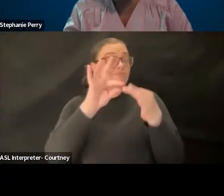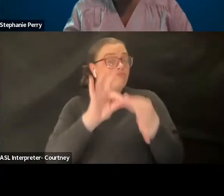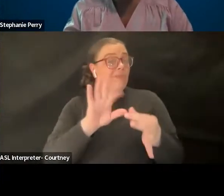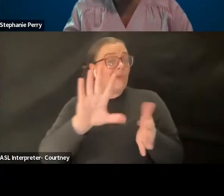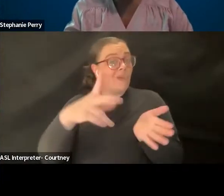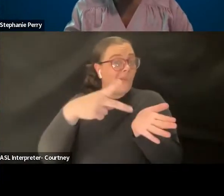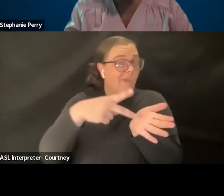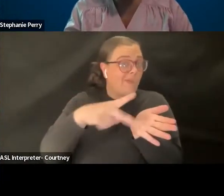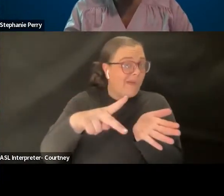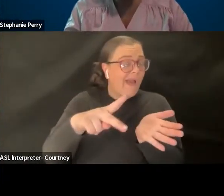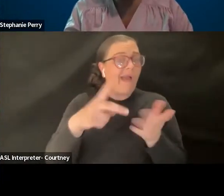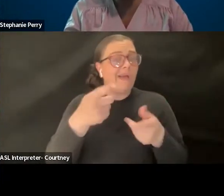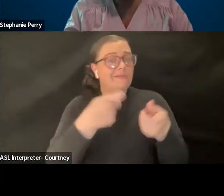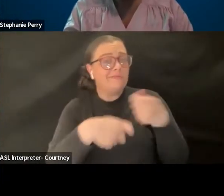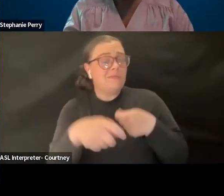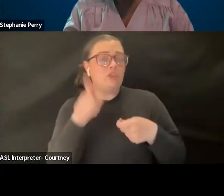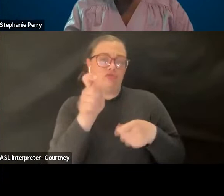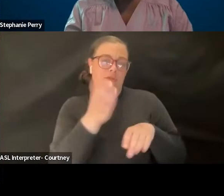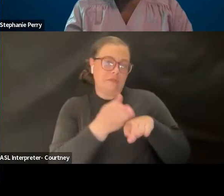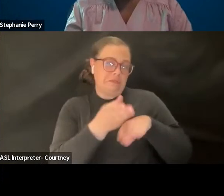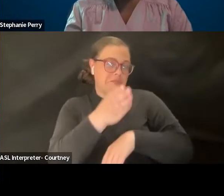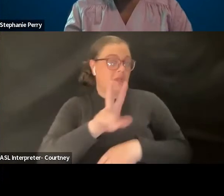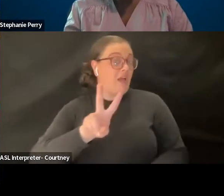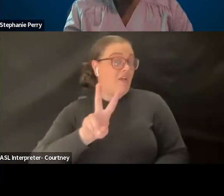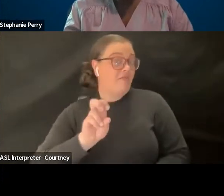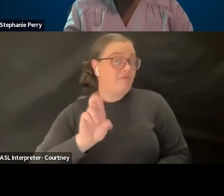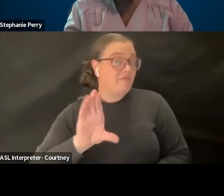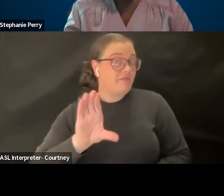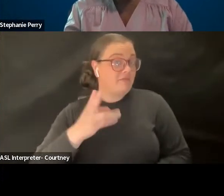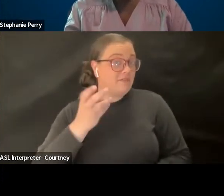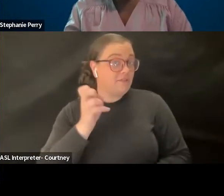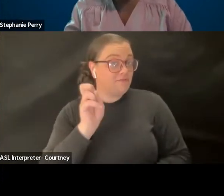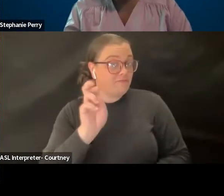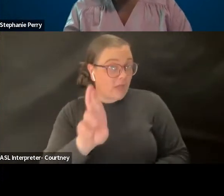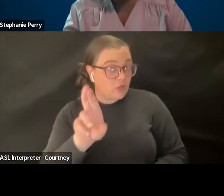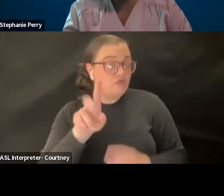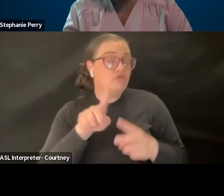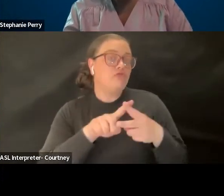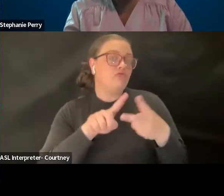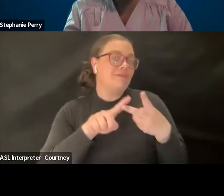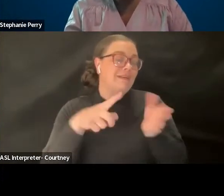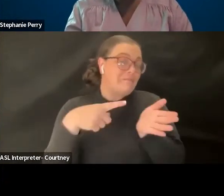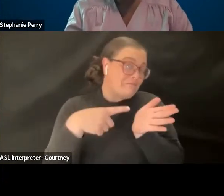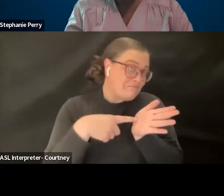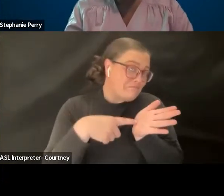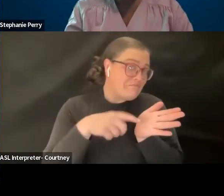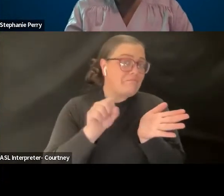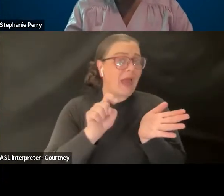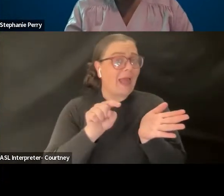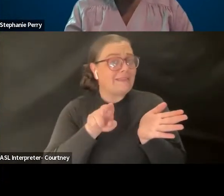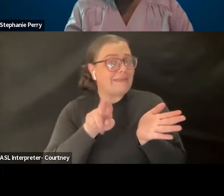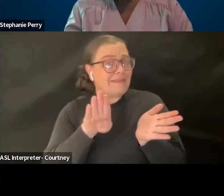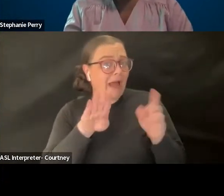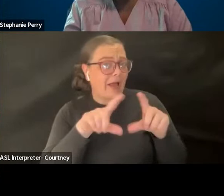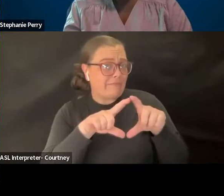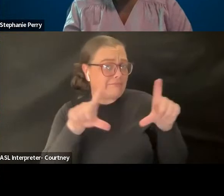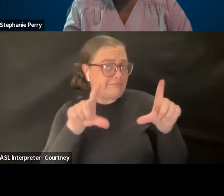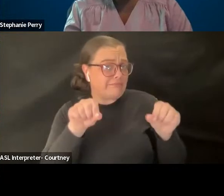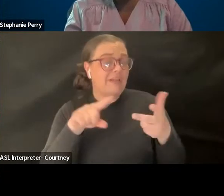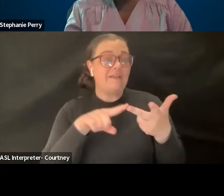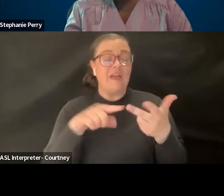a postmarked check envelope, any booking or wardrobe email or text messages,